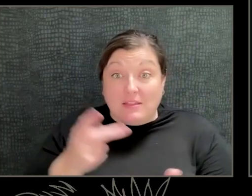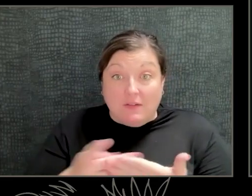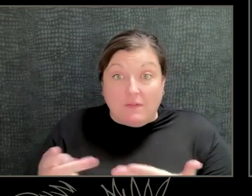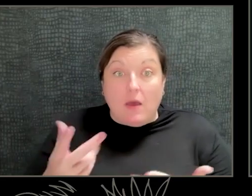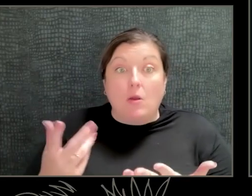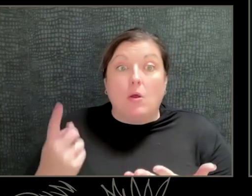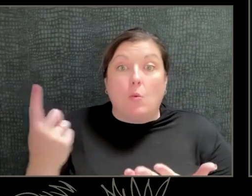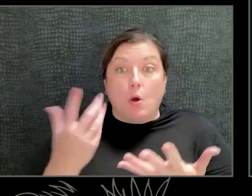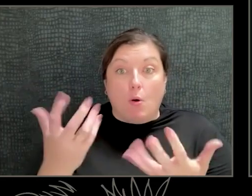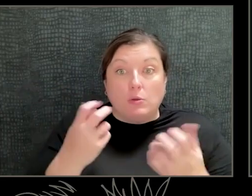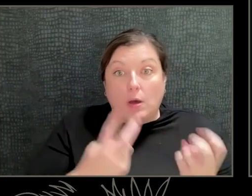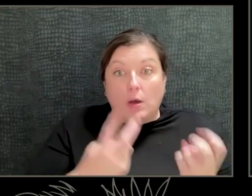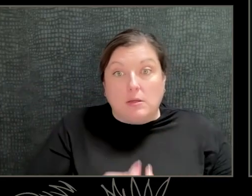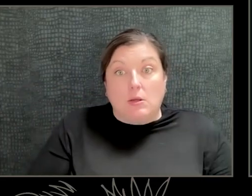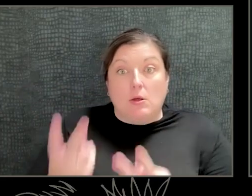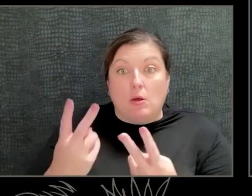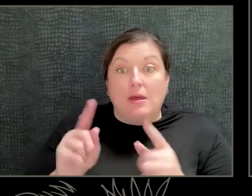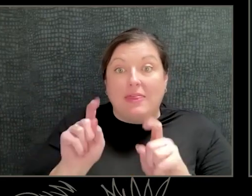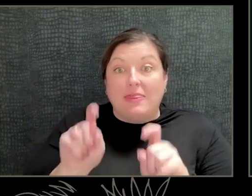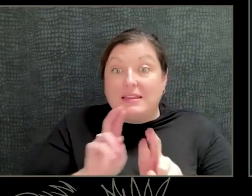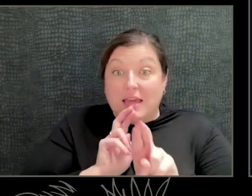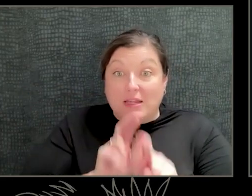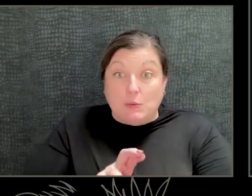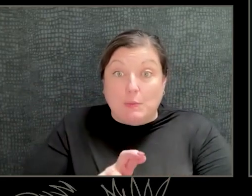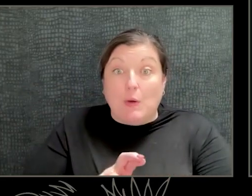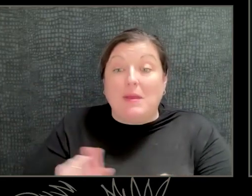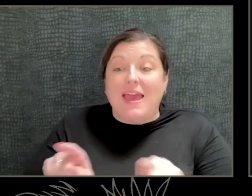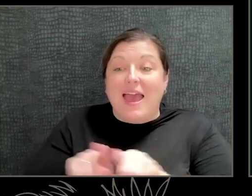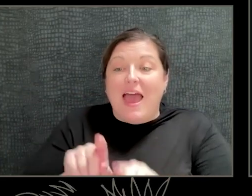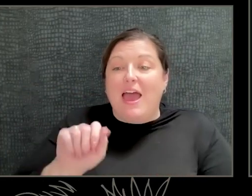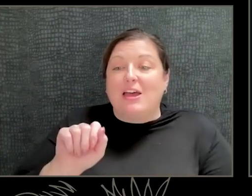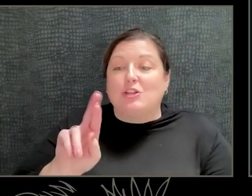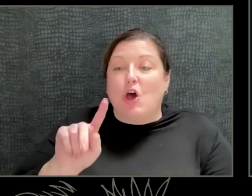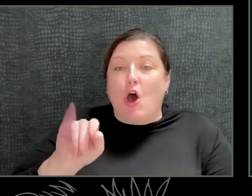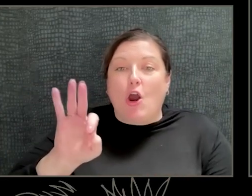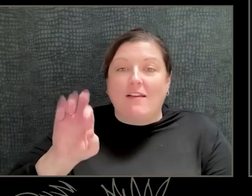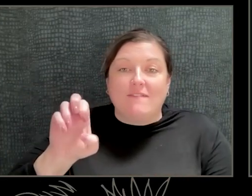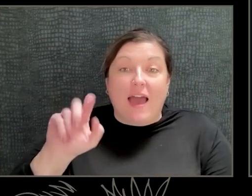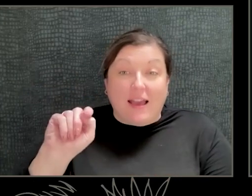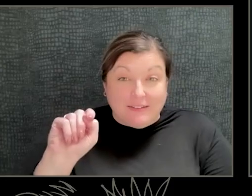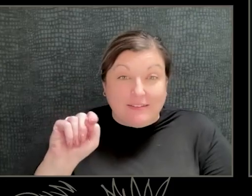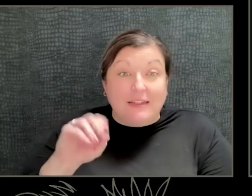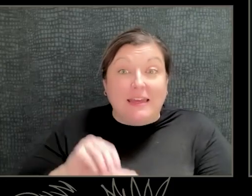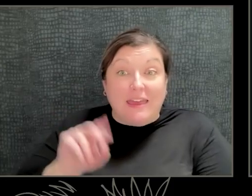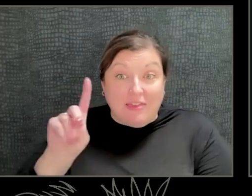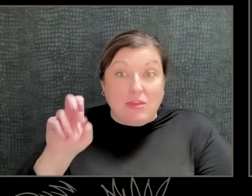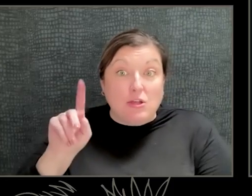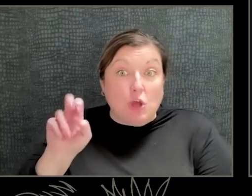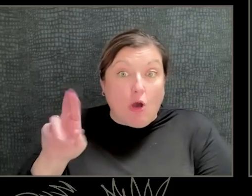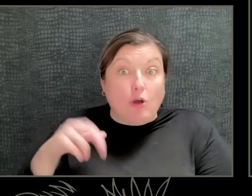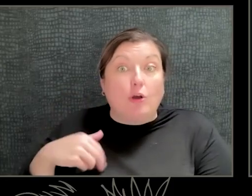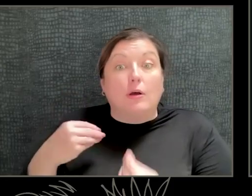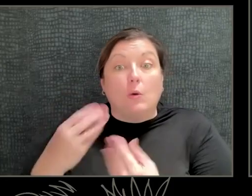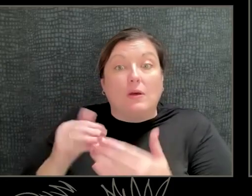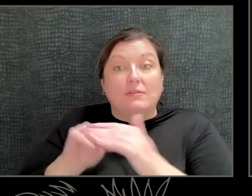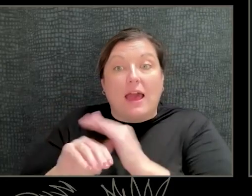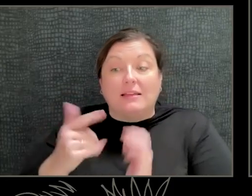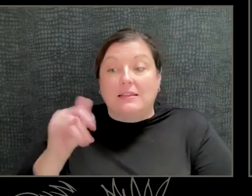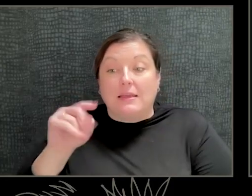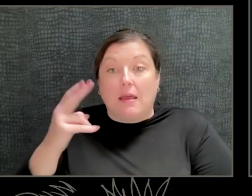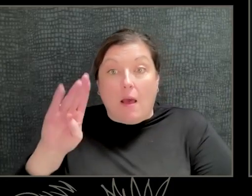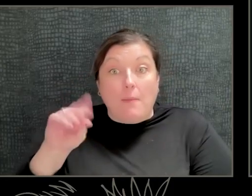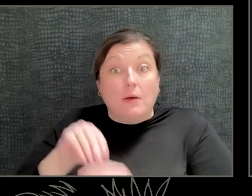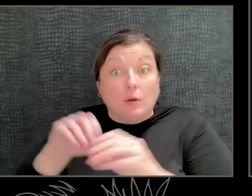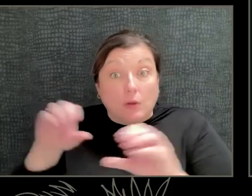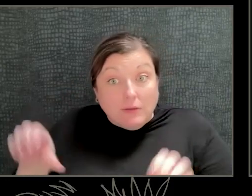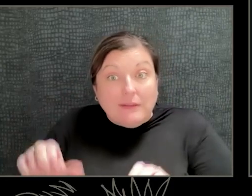to upload the test report as an artifact in our job run. And that's what's going to give us the access within GitHub to go into that action and